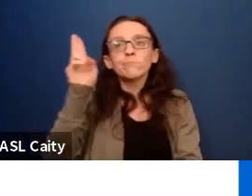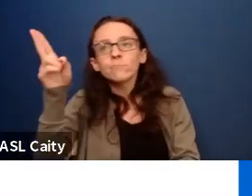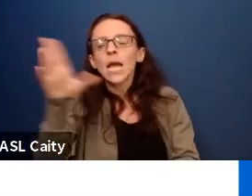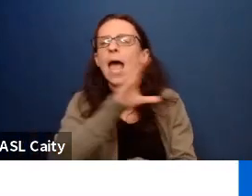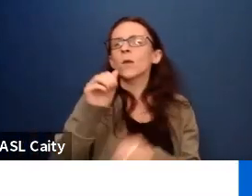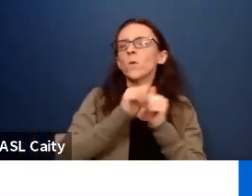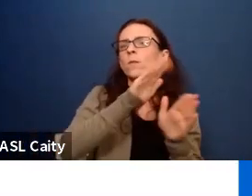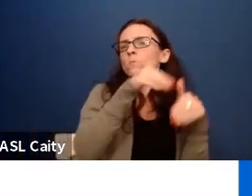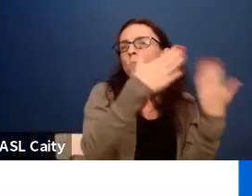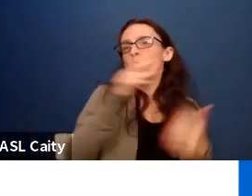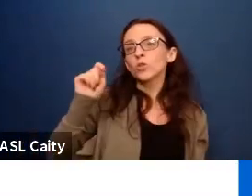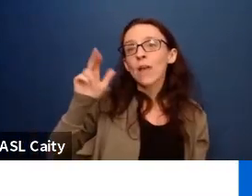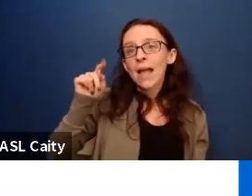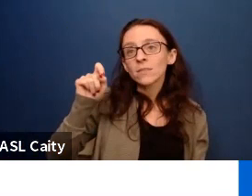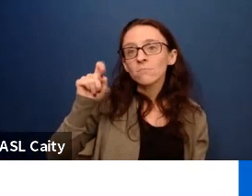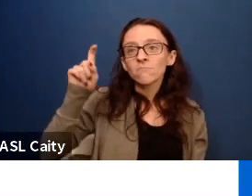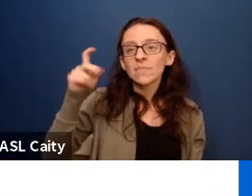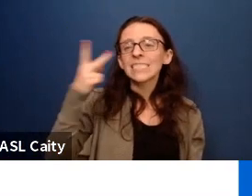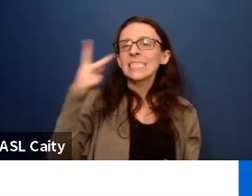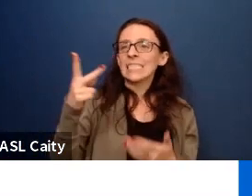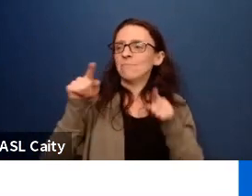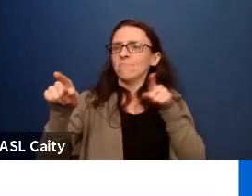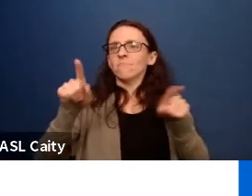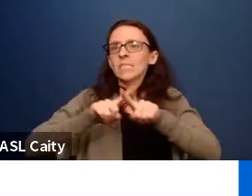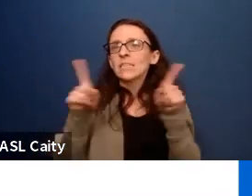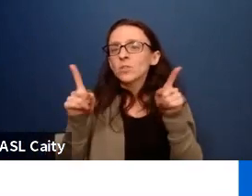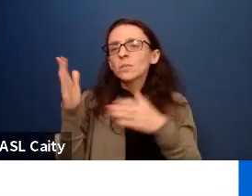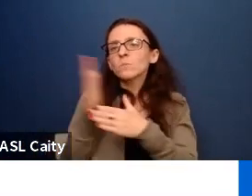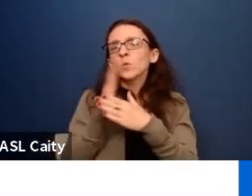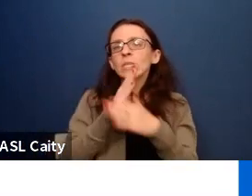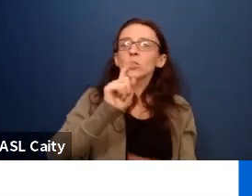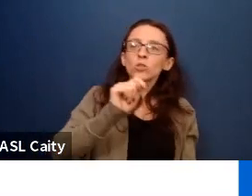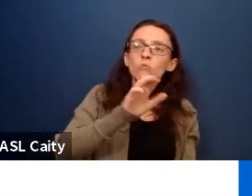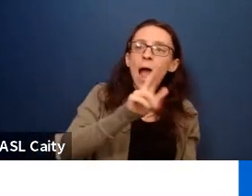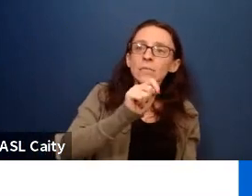Just to see how big of a difference there is between tracts and zip codes?